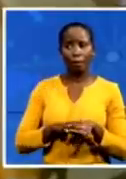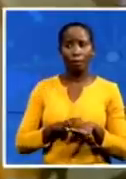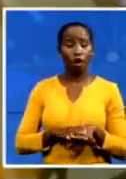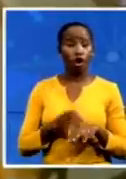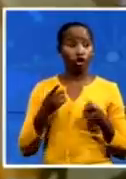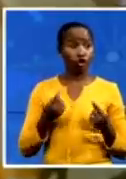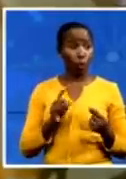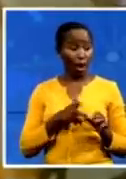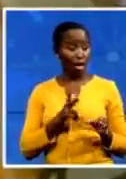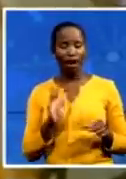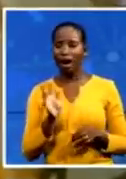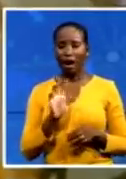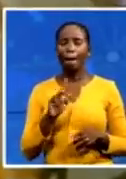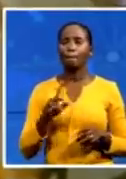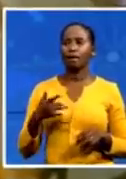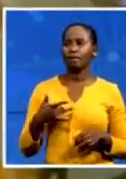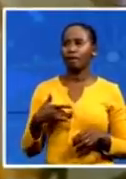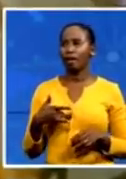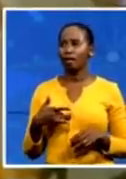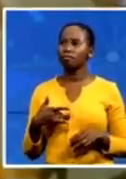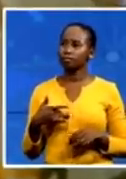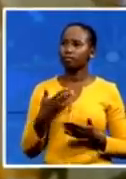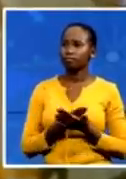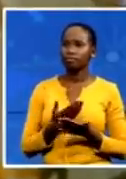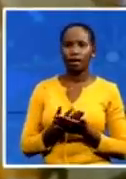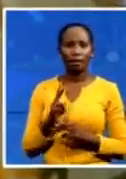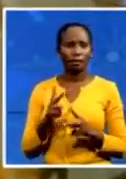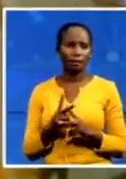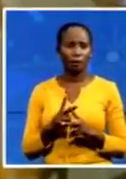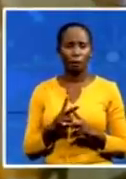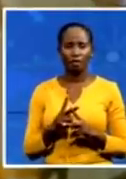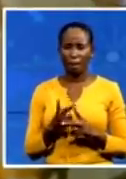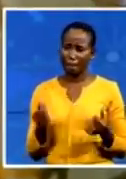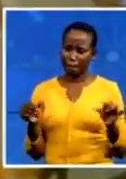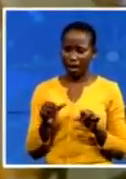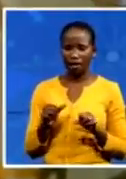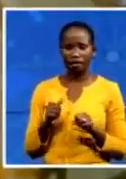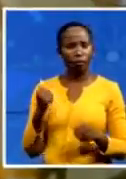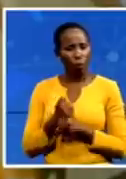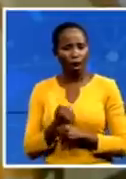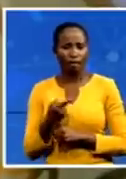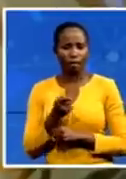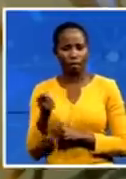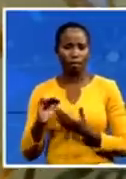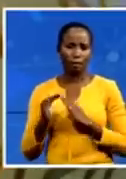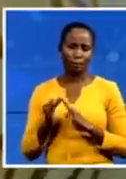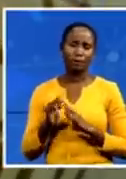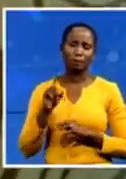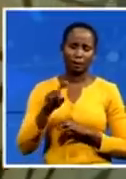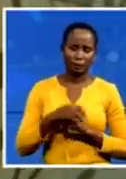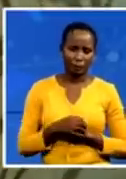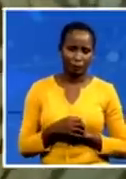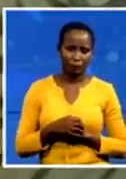can patriotically give back in some sort of way. I really think that's missing in the country at the moment. And your legacy as well, especially when it